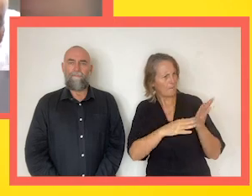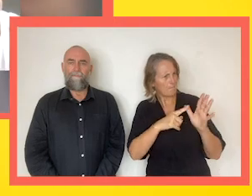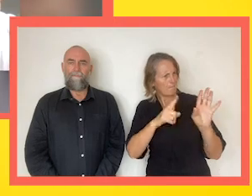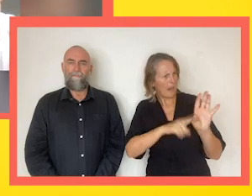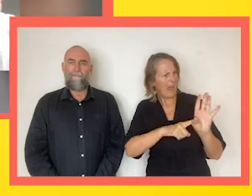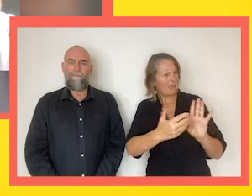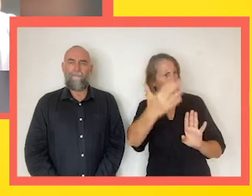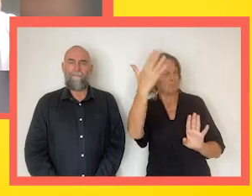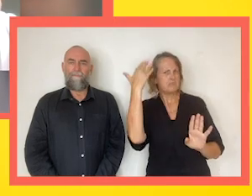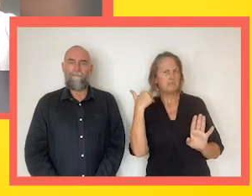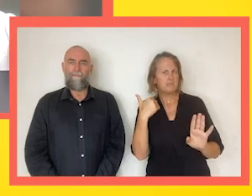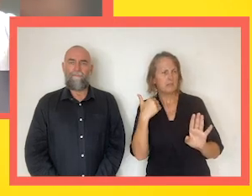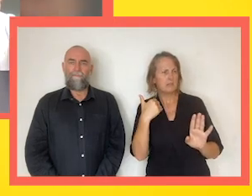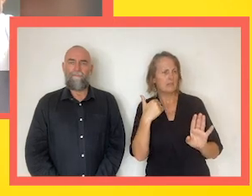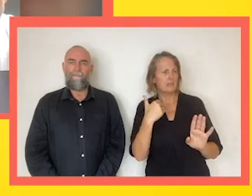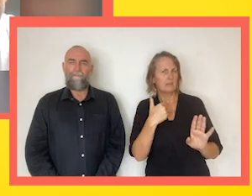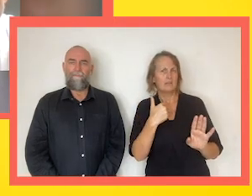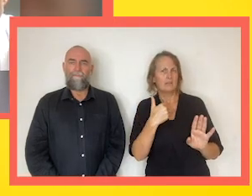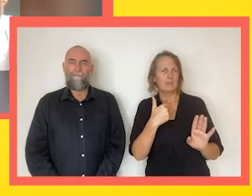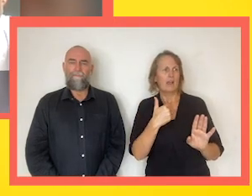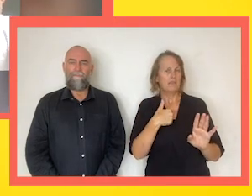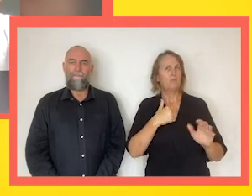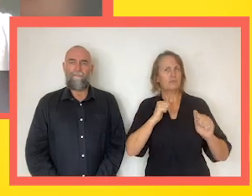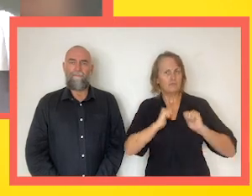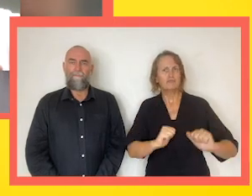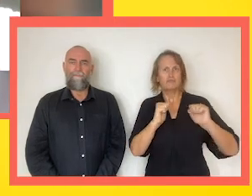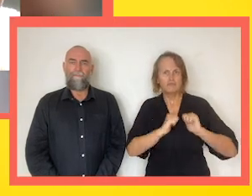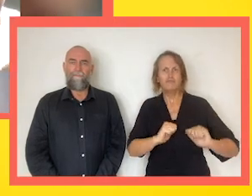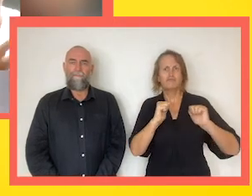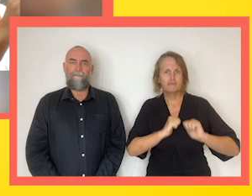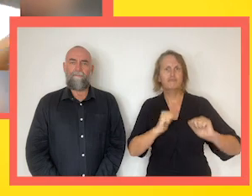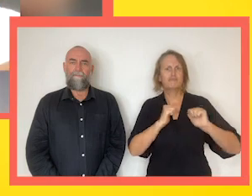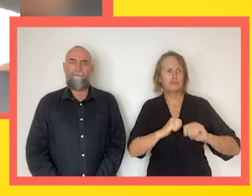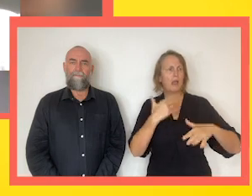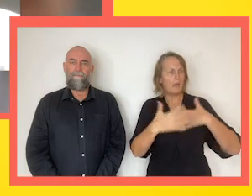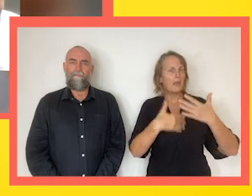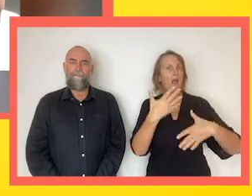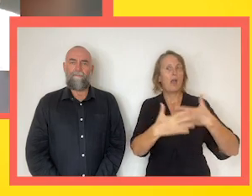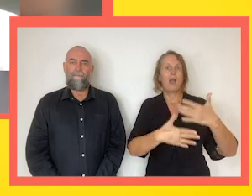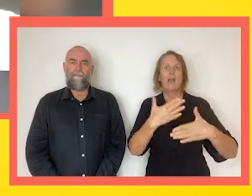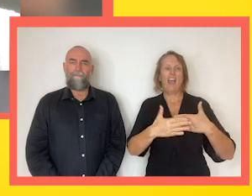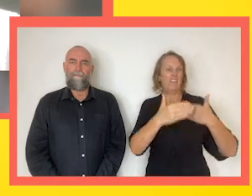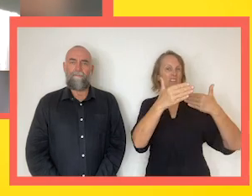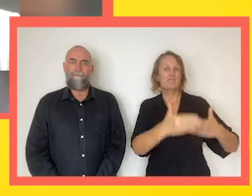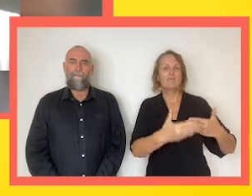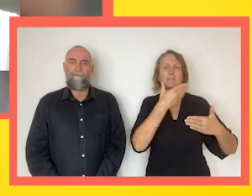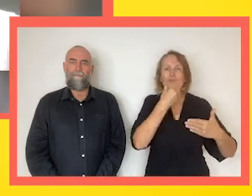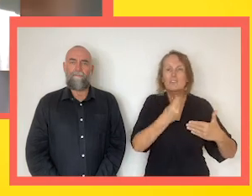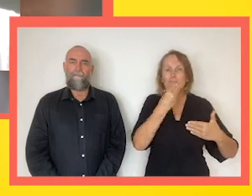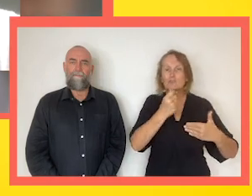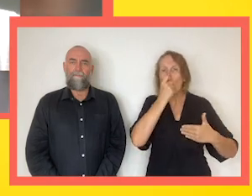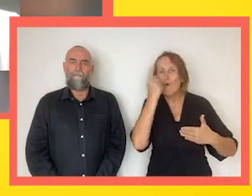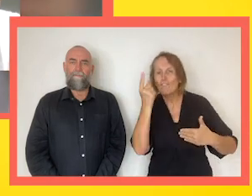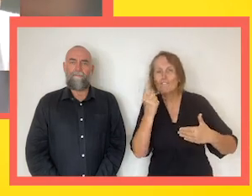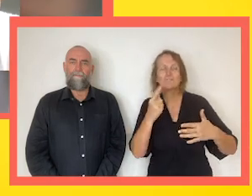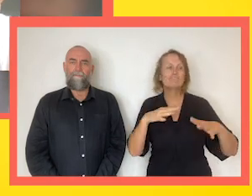May? And you know, we got that boat moving, and so to have all that behind us, and then the big block that we had through summer, and